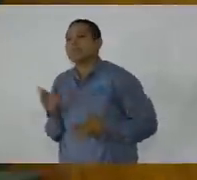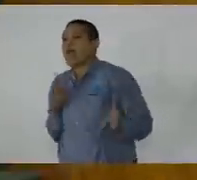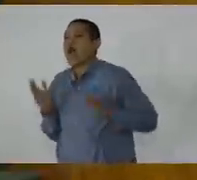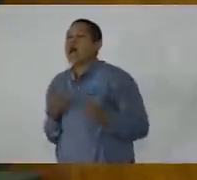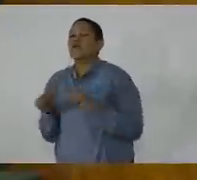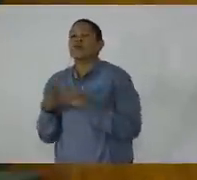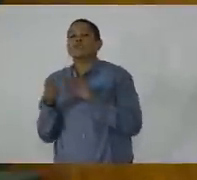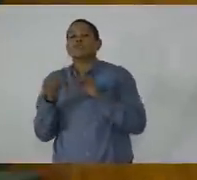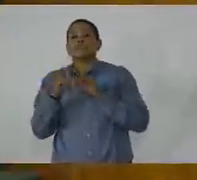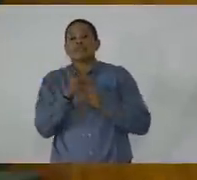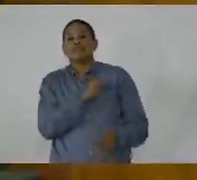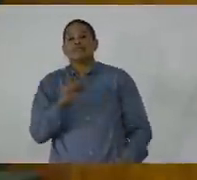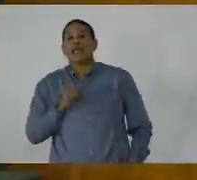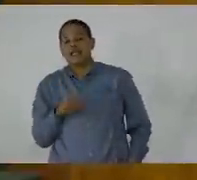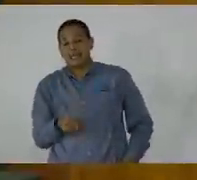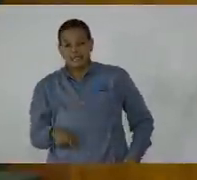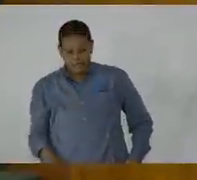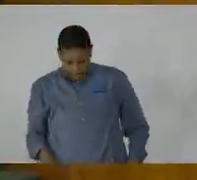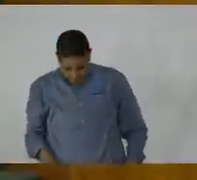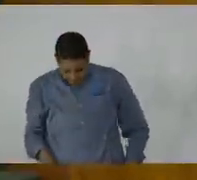speaks in the Senate.